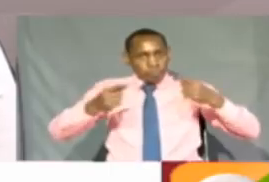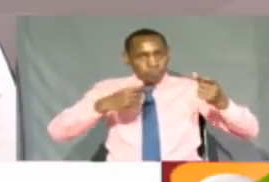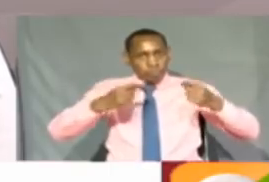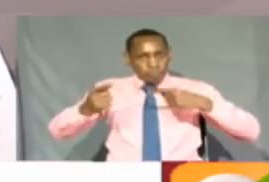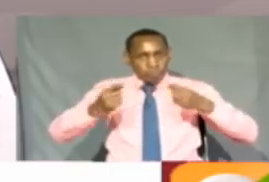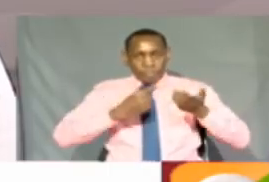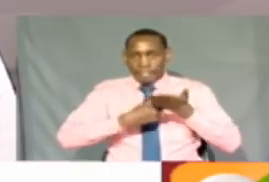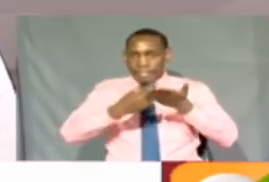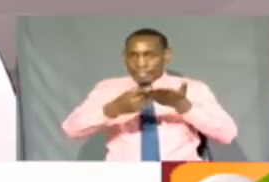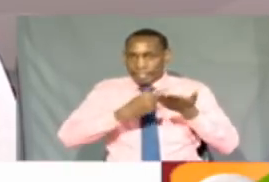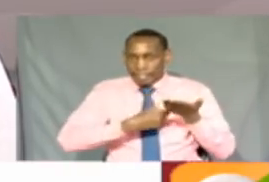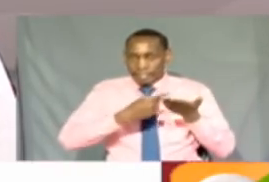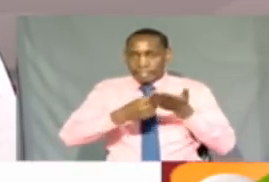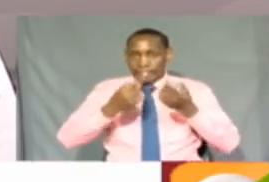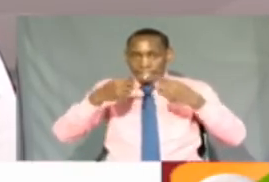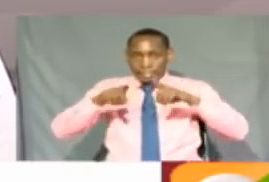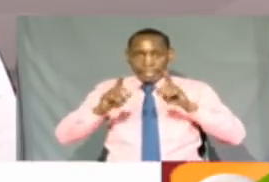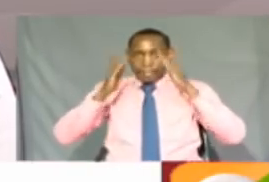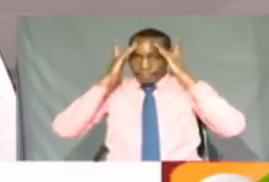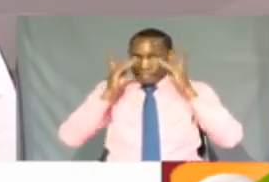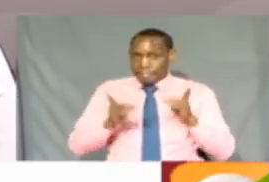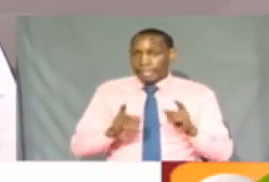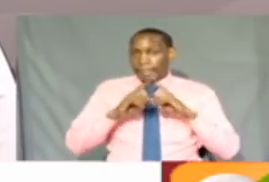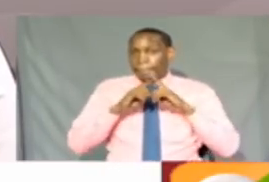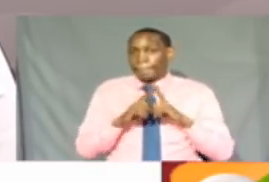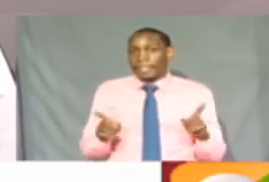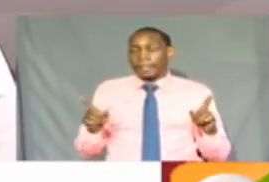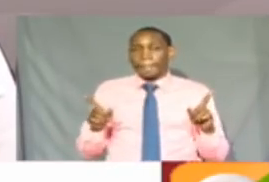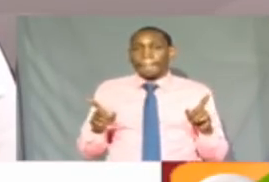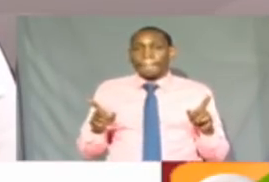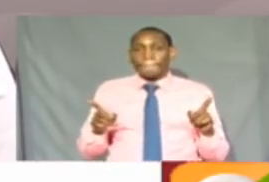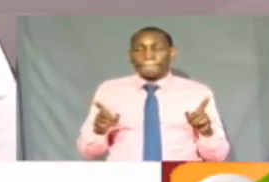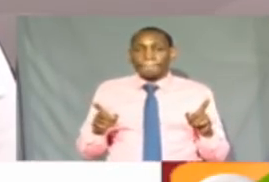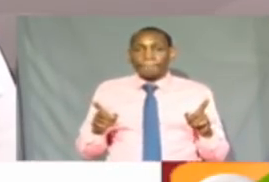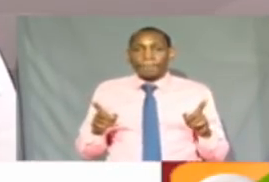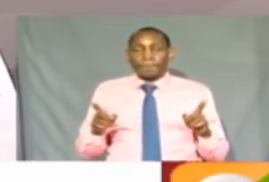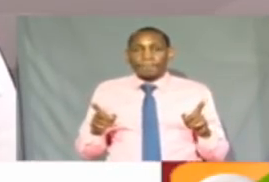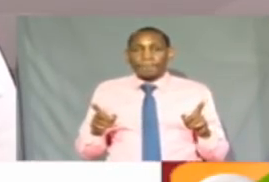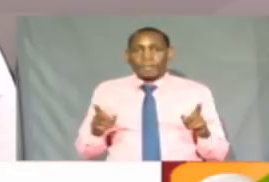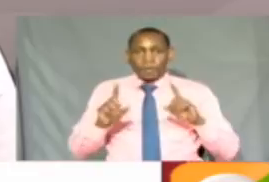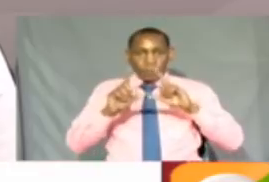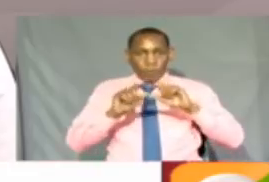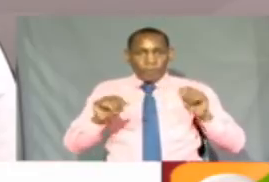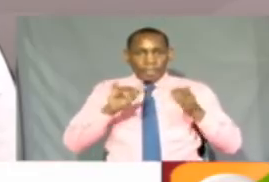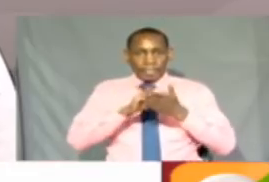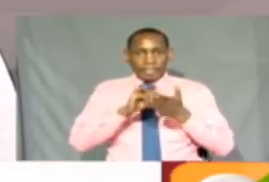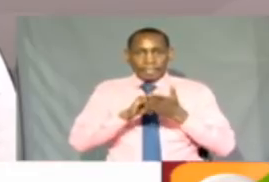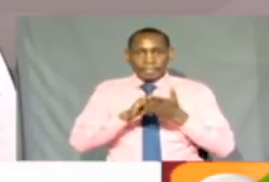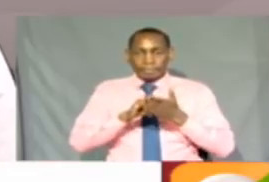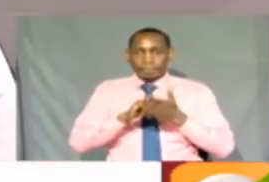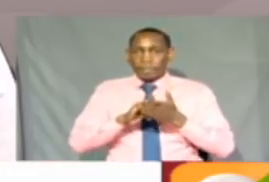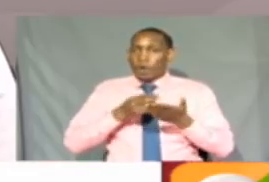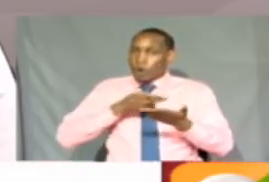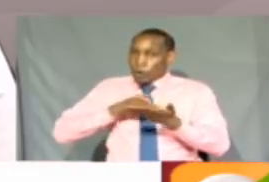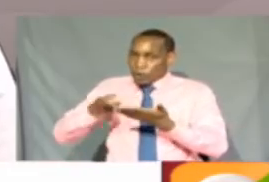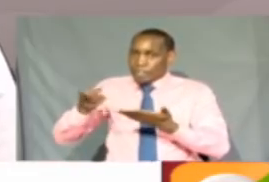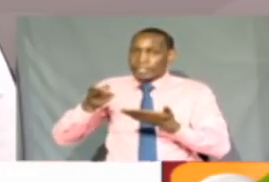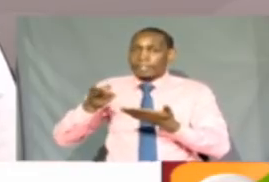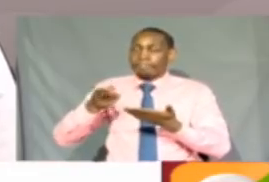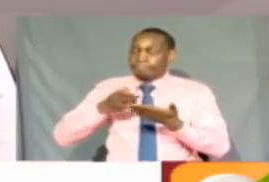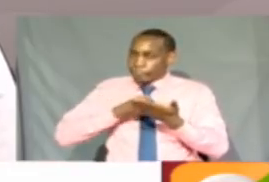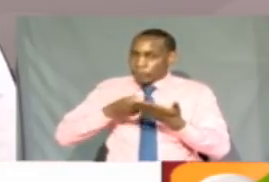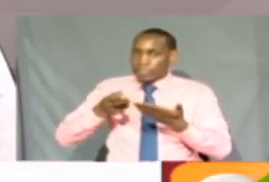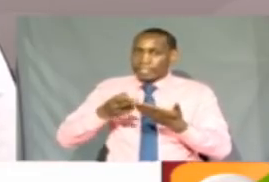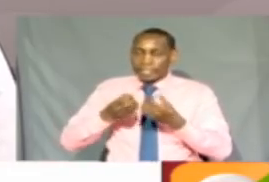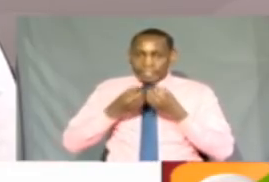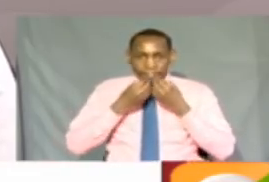discussion. I guess you have to be the judge. What I really liked is what you said, Mariga, full disclosure at the beginning and letting